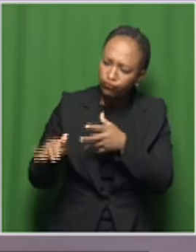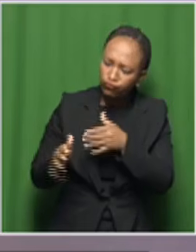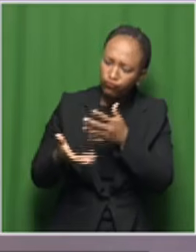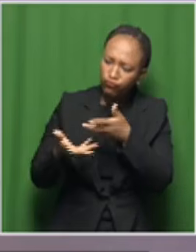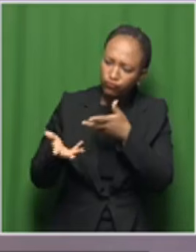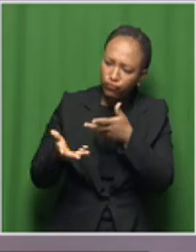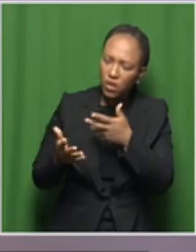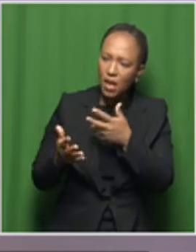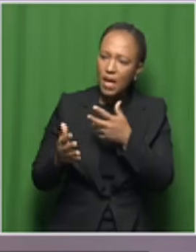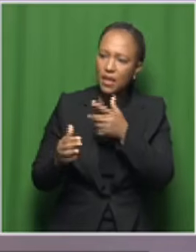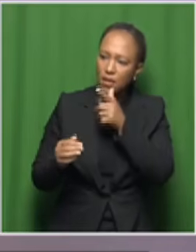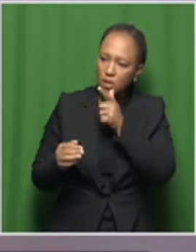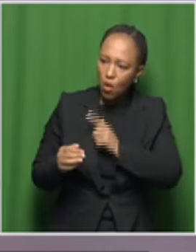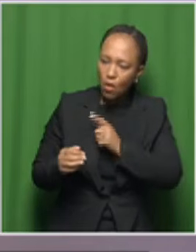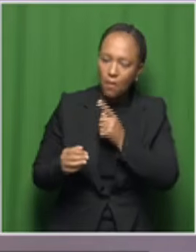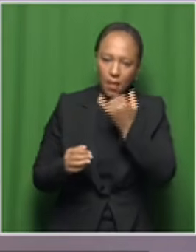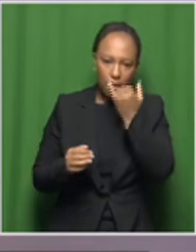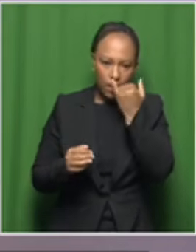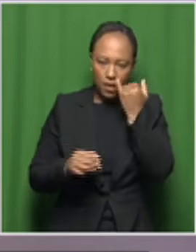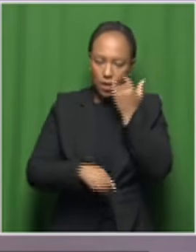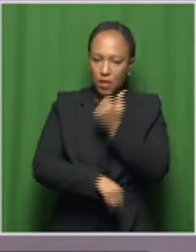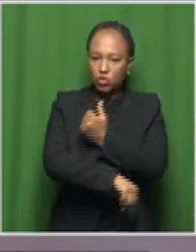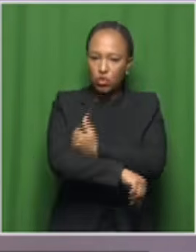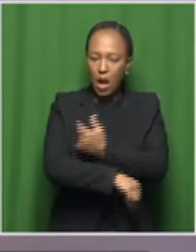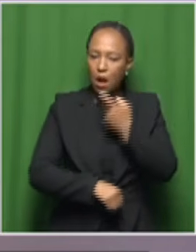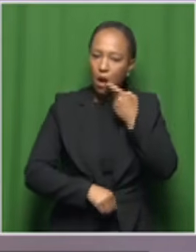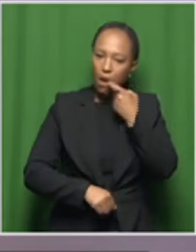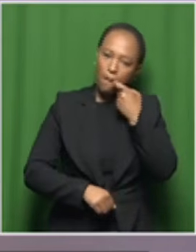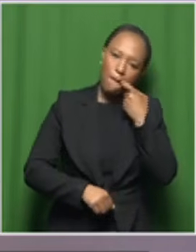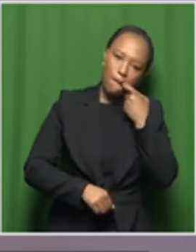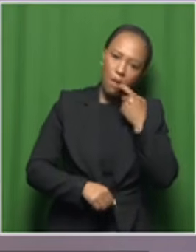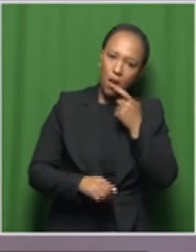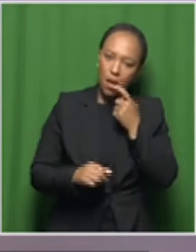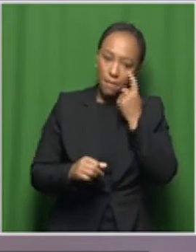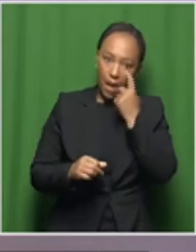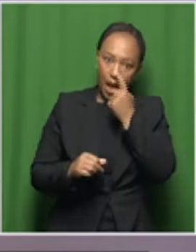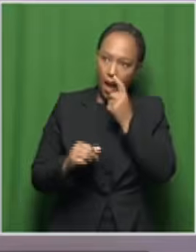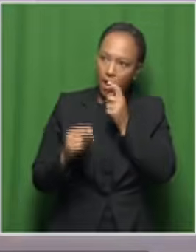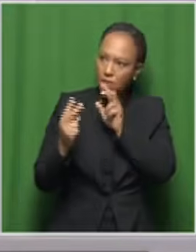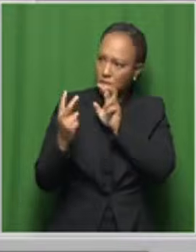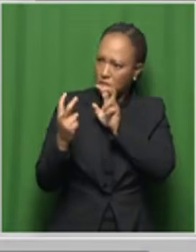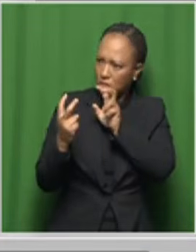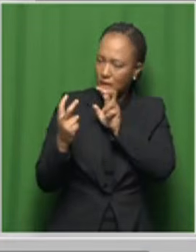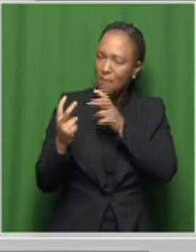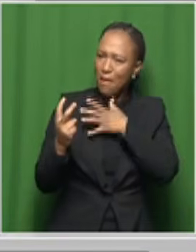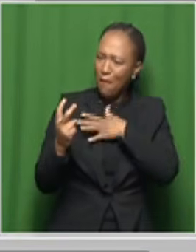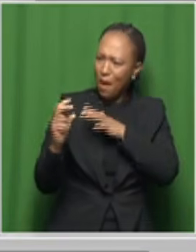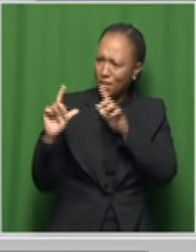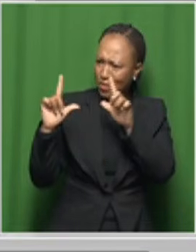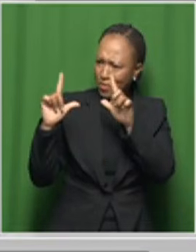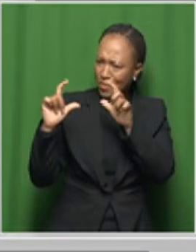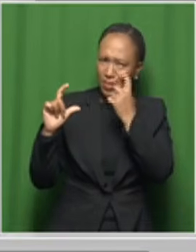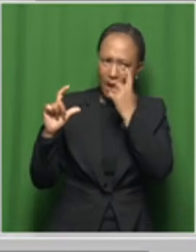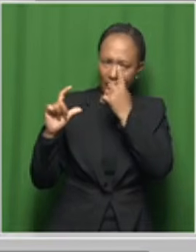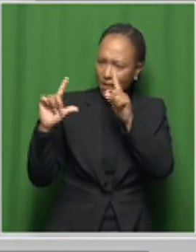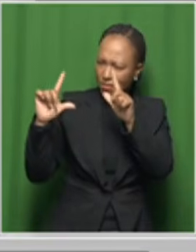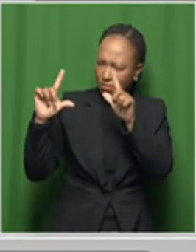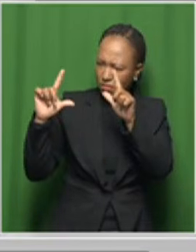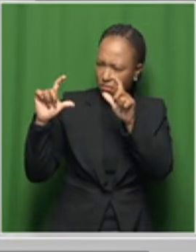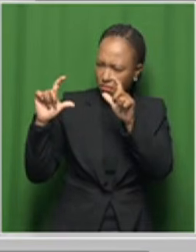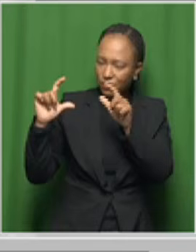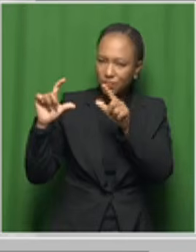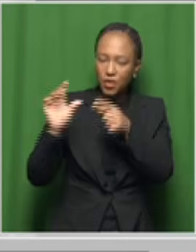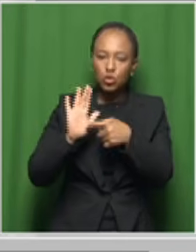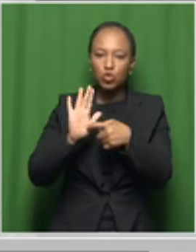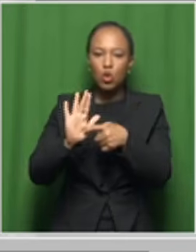drug addiction. And when I looked in his eyes, I desperately wanted to capture that, and just to capture also the essence and to show